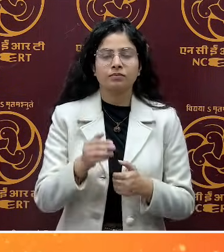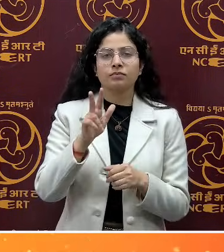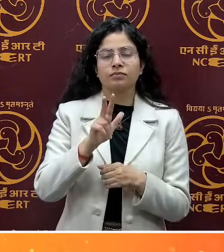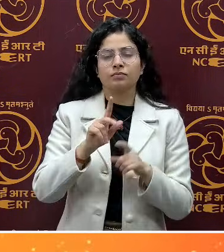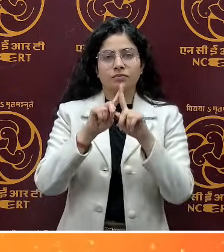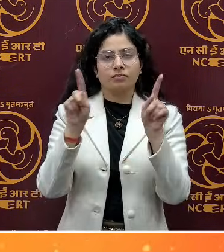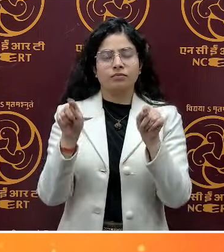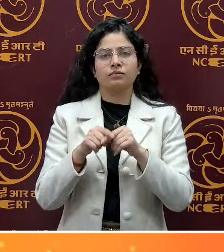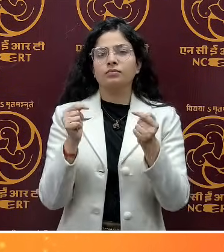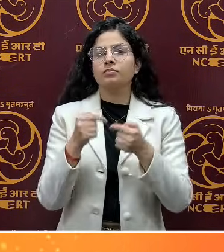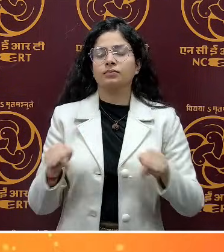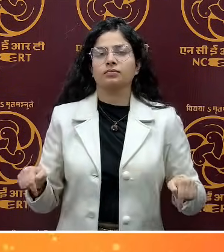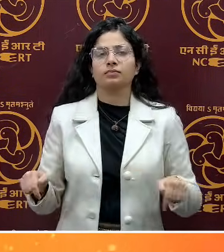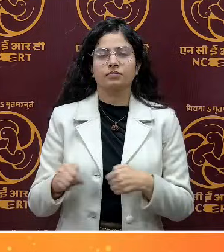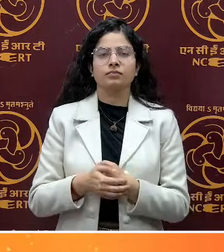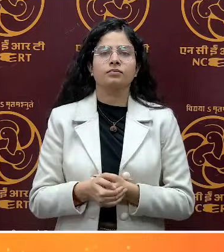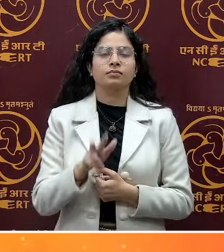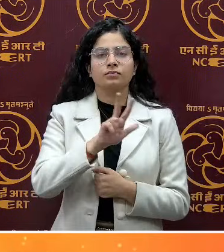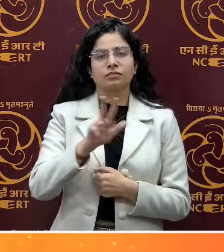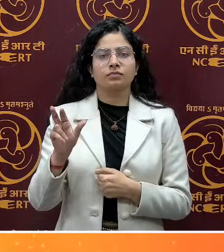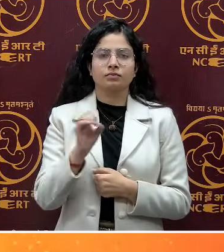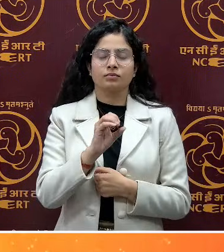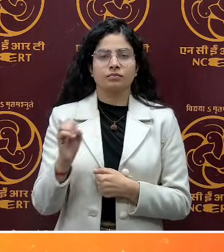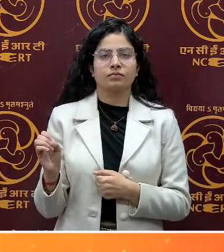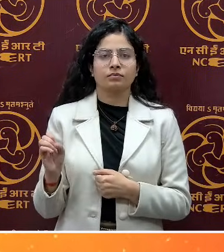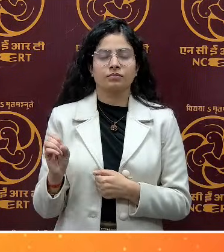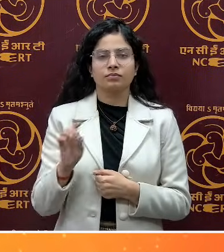flashing on your screen, and number is